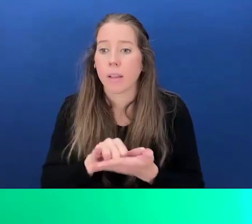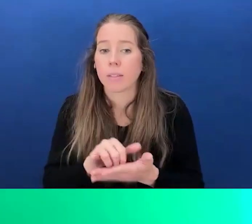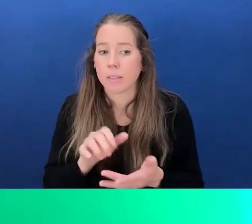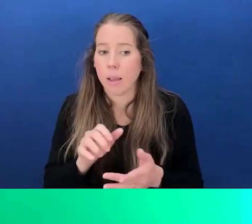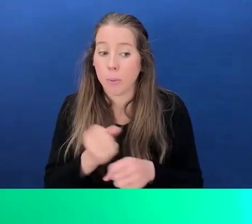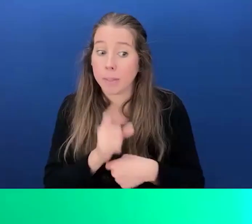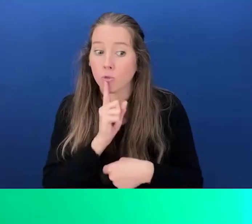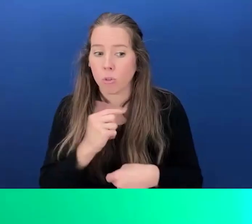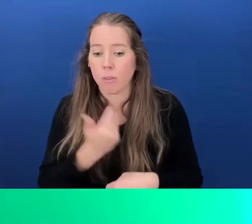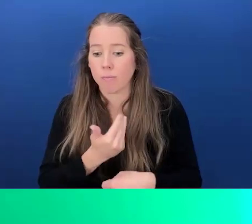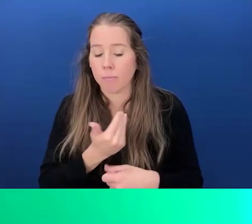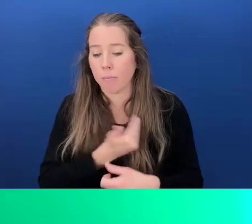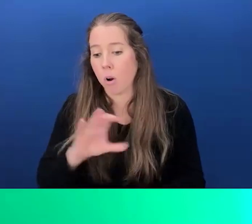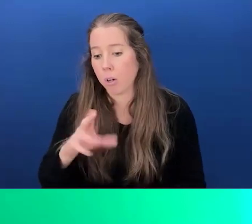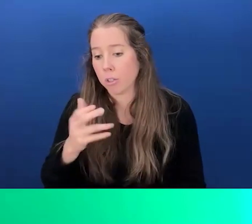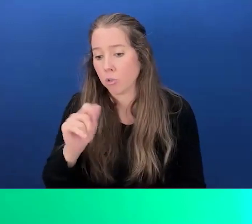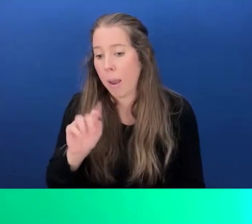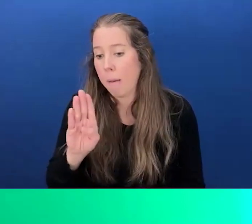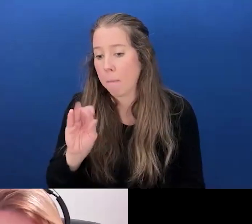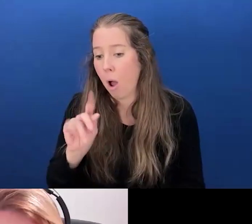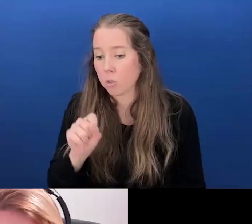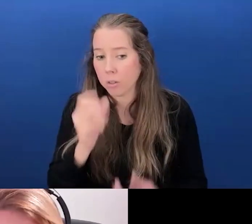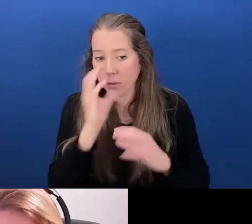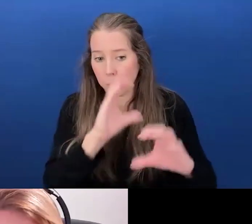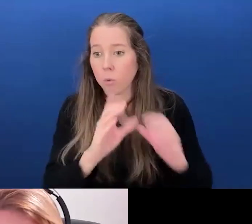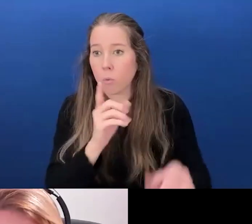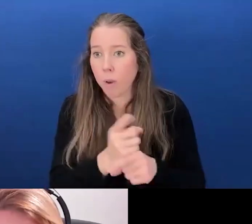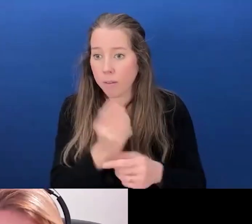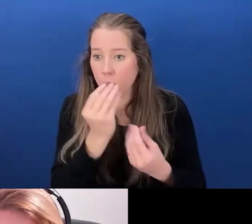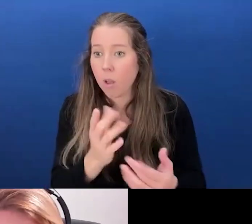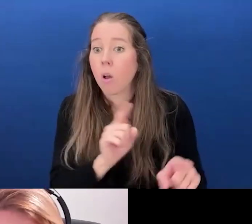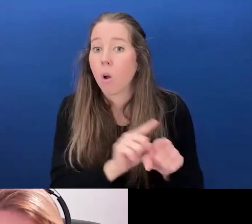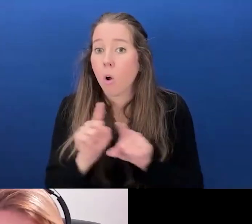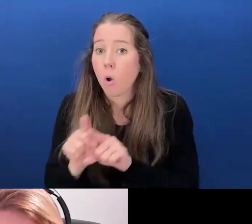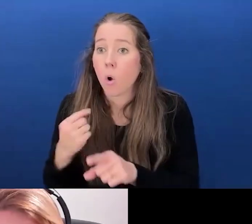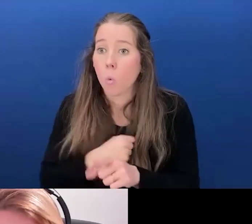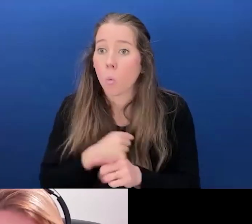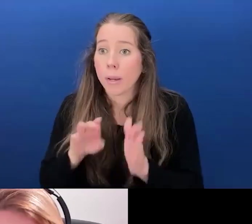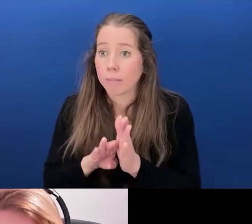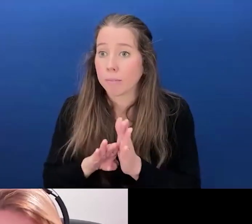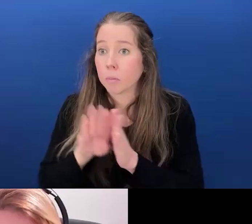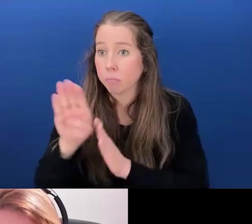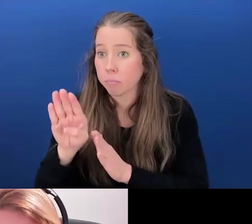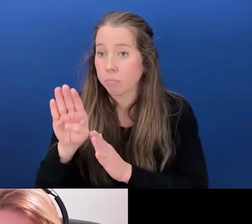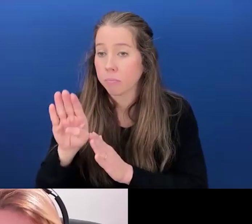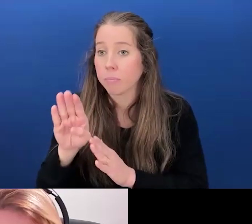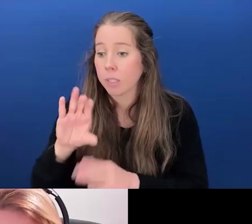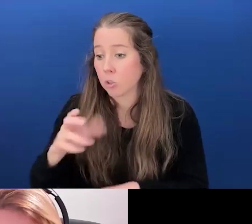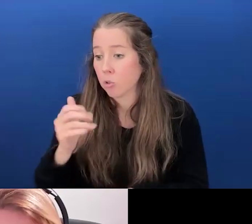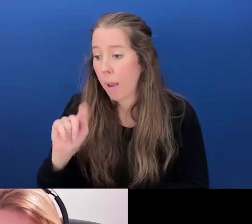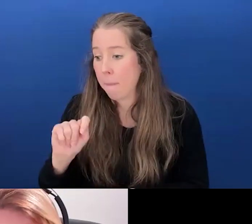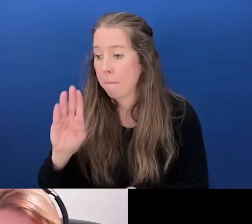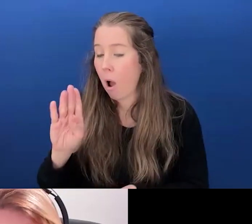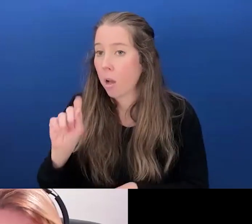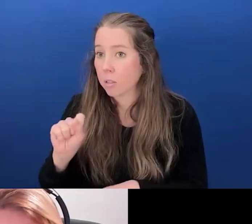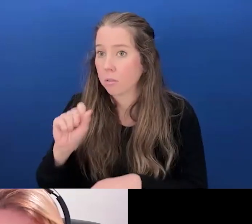right. And one more thing that when we are developing these chatbots based on OpenAI, the OpenAI chatbot